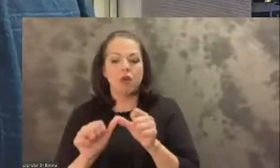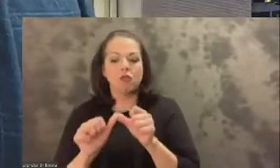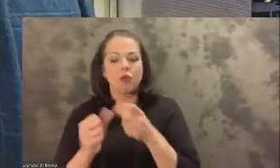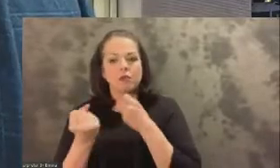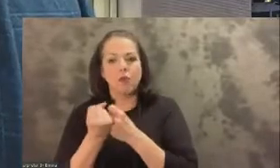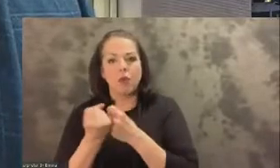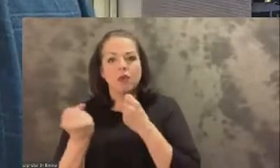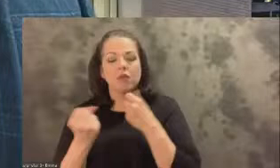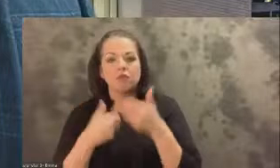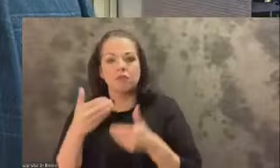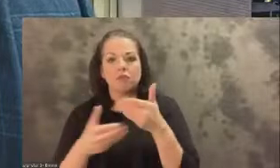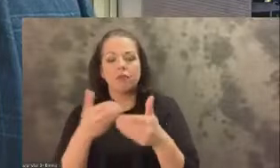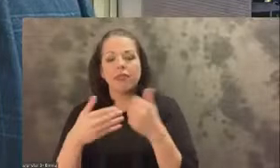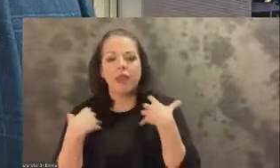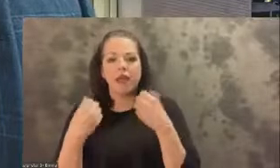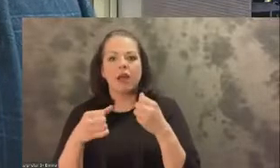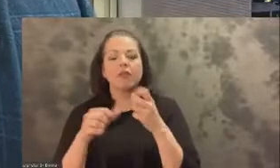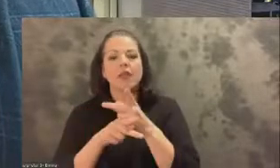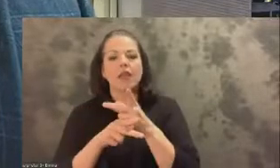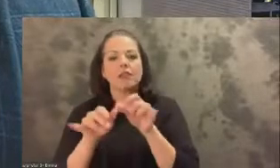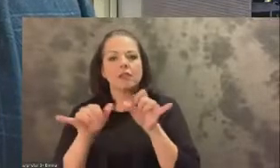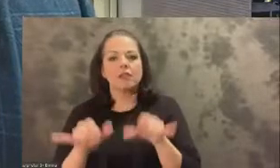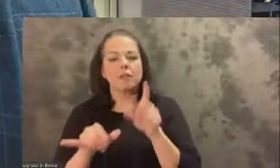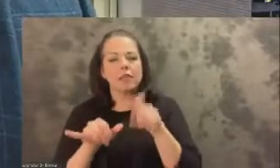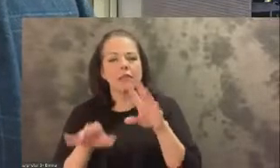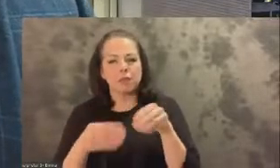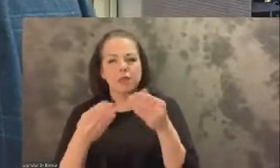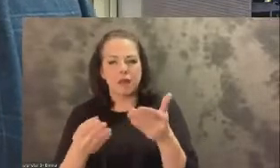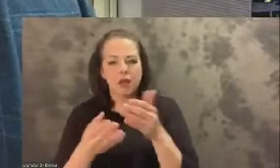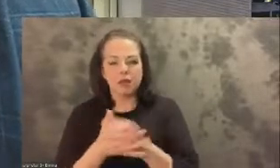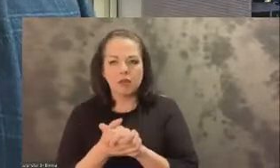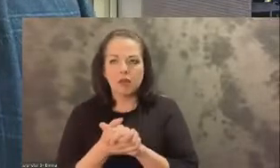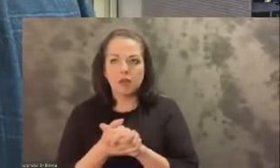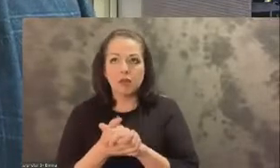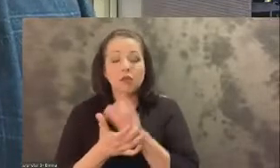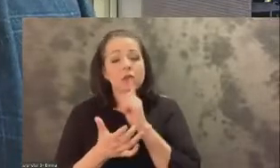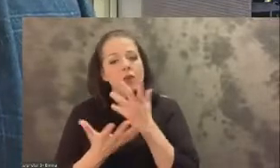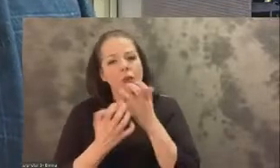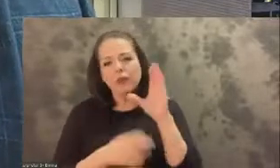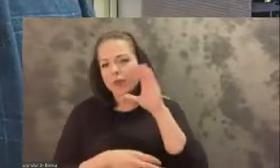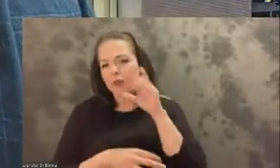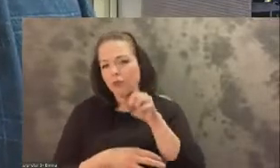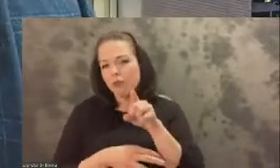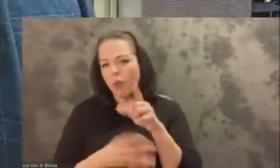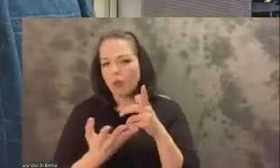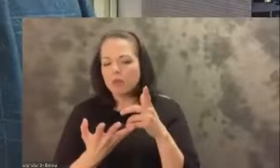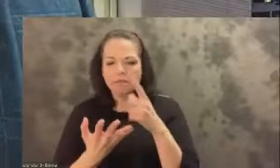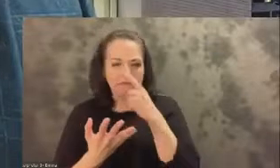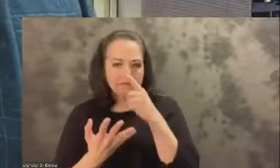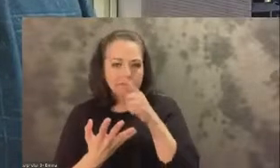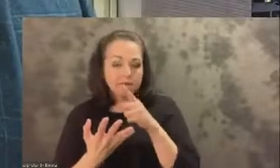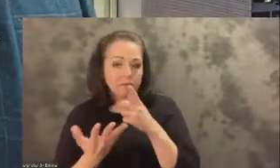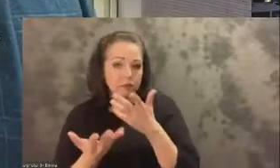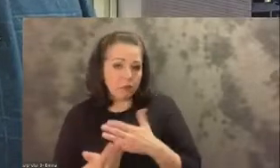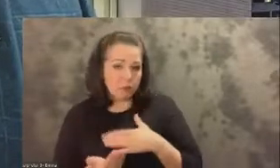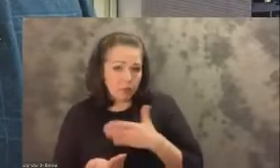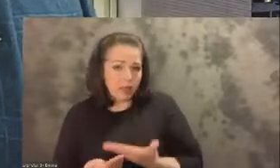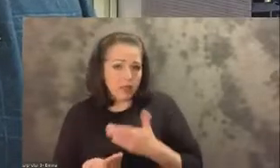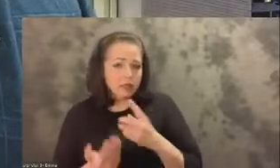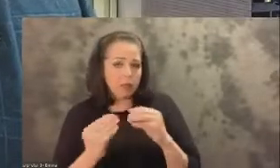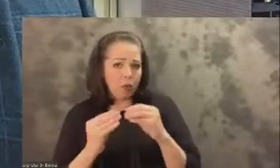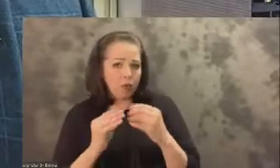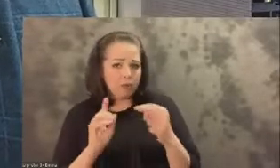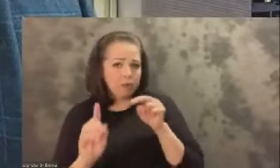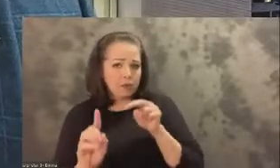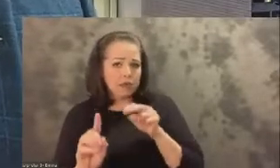support that the healthcare system really needs to provide. So I'd really like to hear if you're willing to share more of a perspective also from